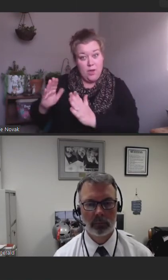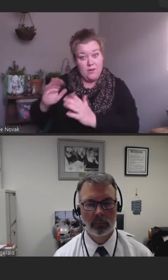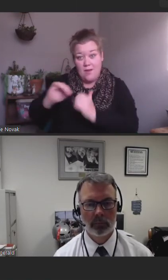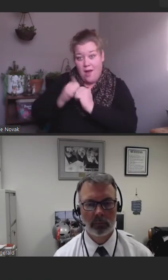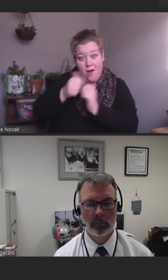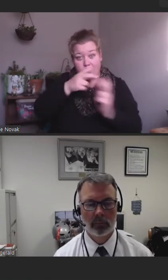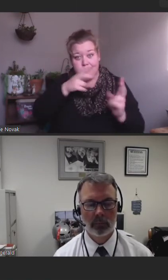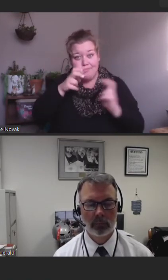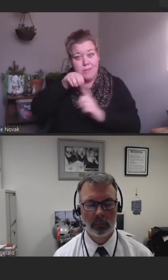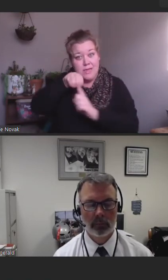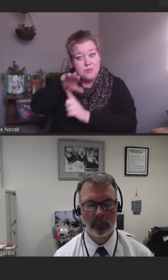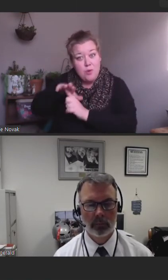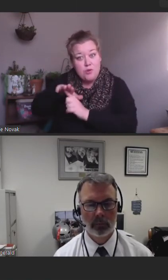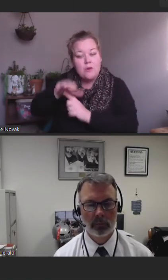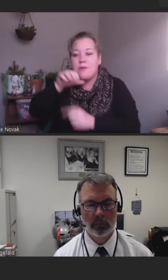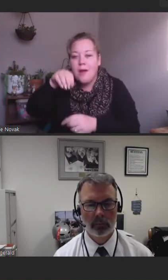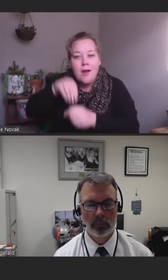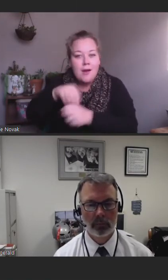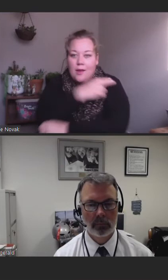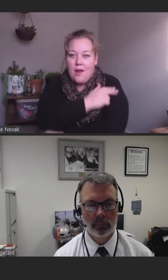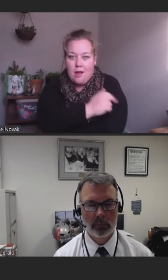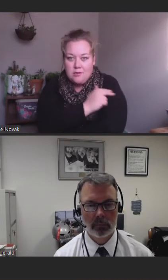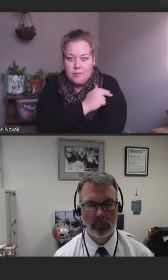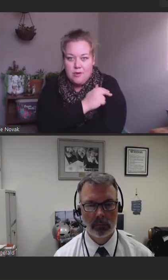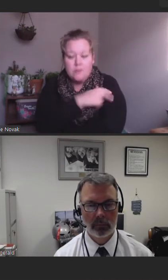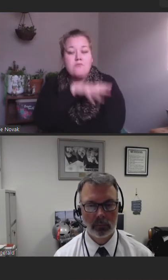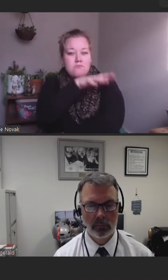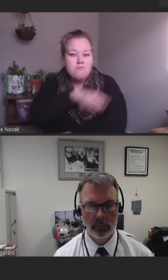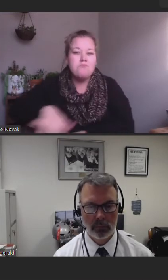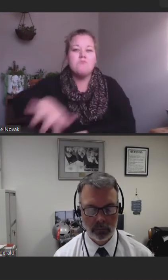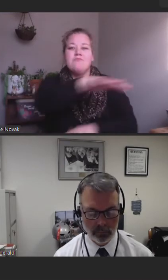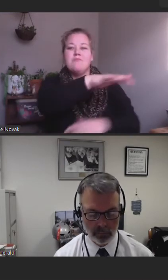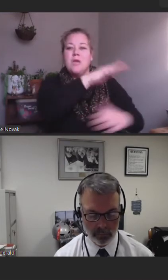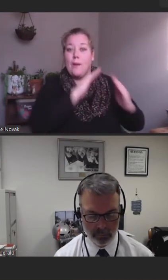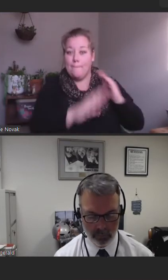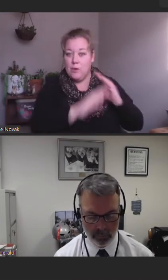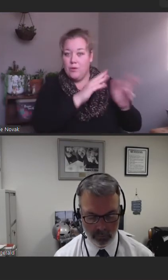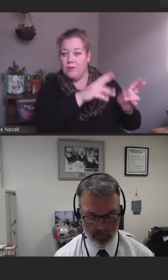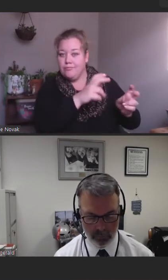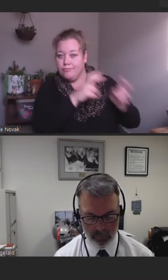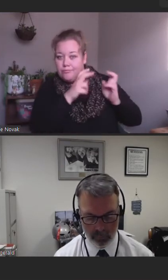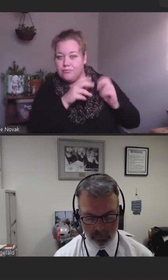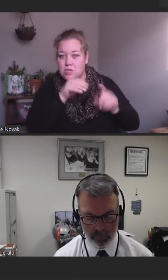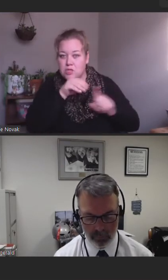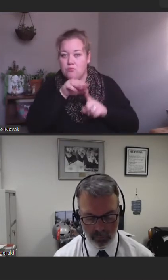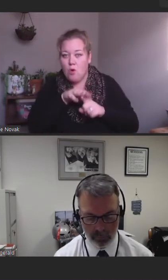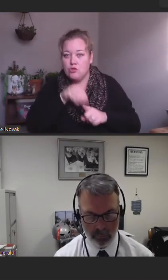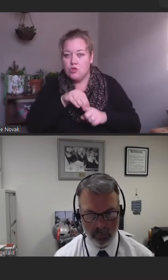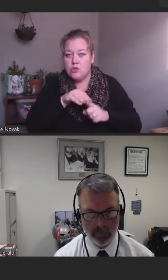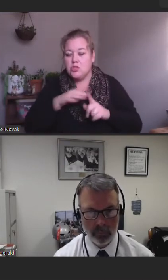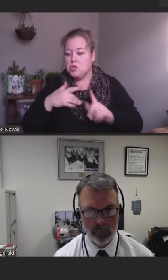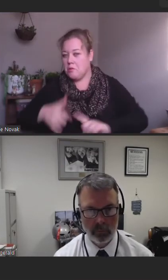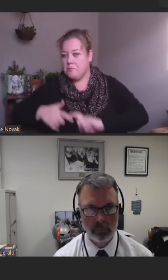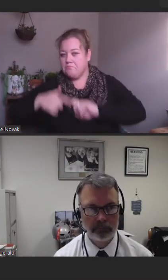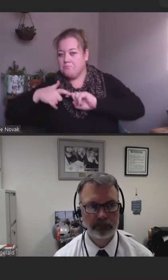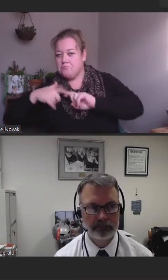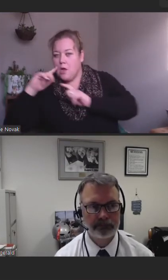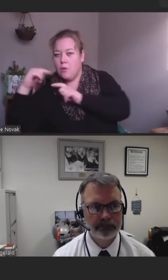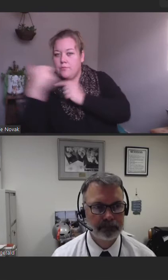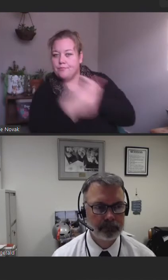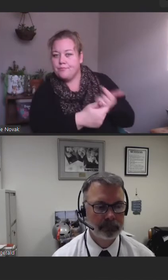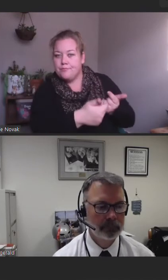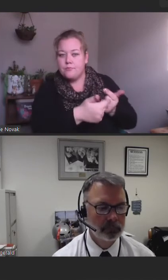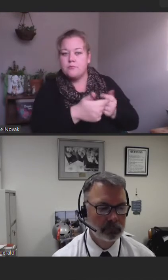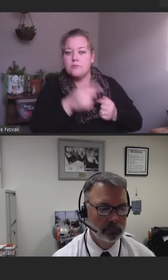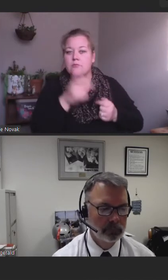and it's happening to those who we love the most. I'm going to stop there and pass it over to Dr. Fitzgerald so we can hear a little bit about the